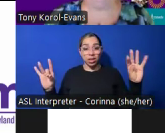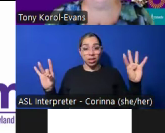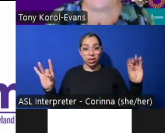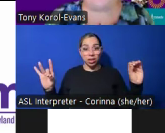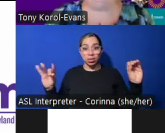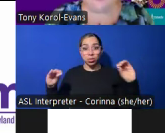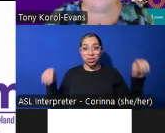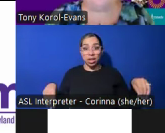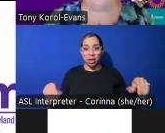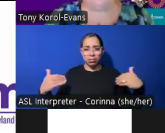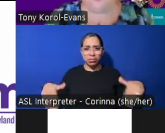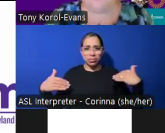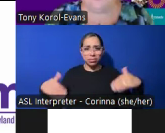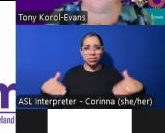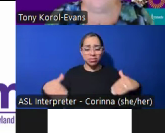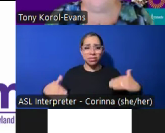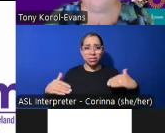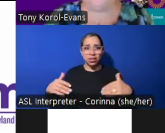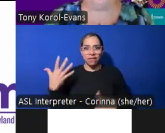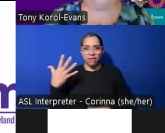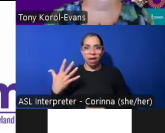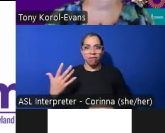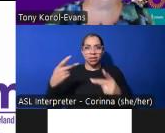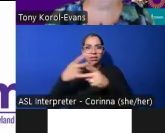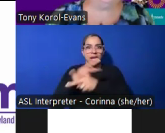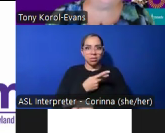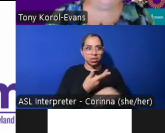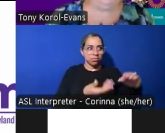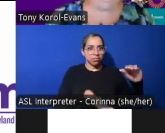That is 5 times as often.